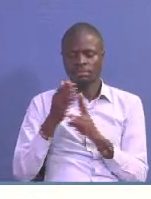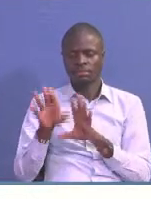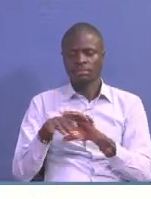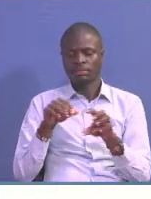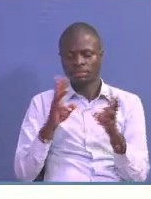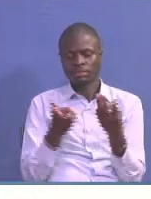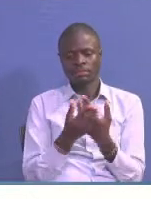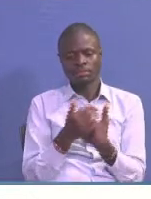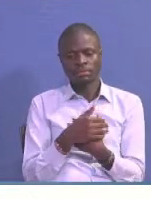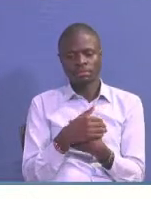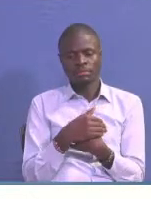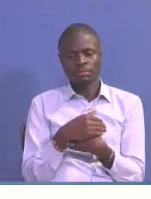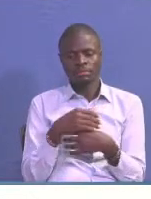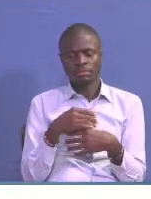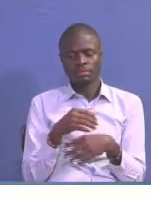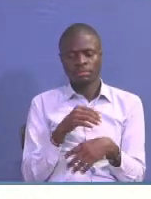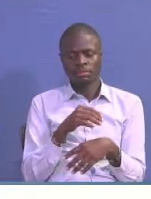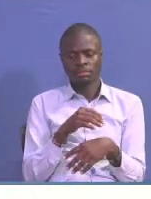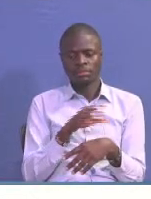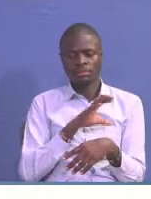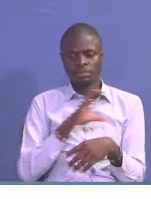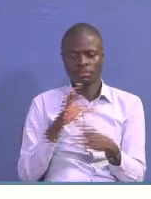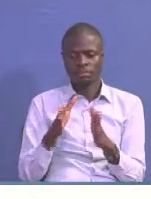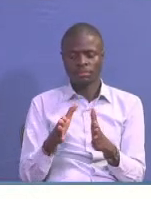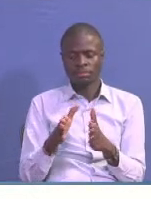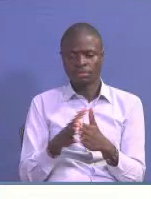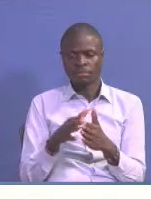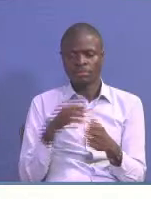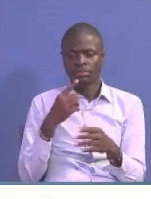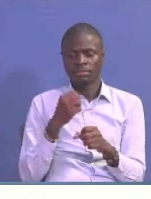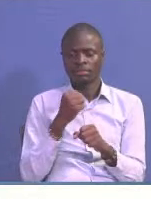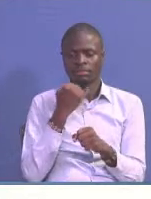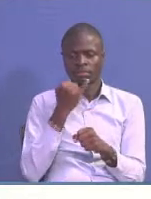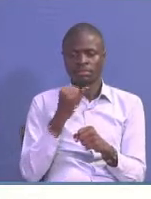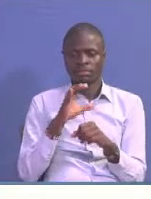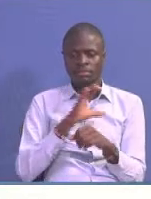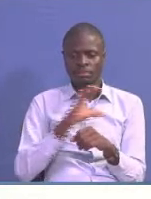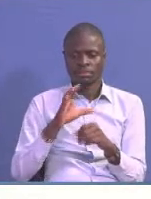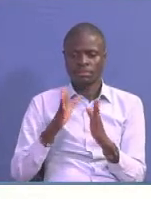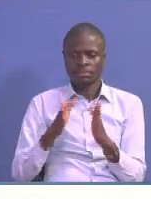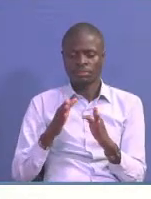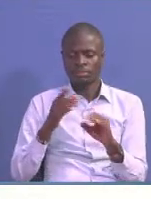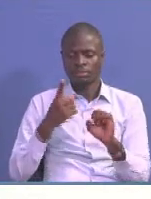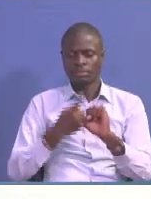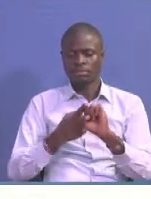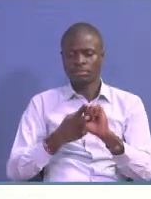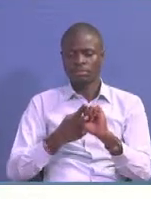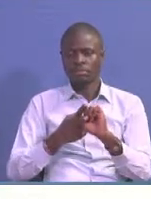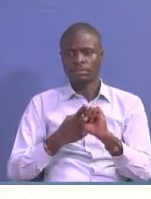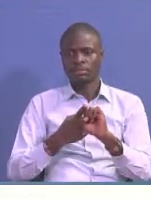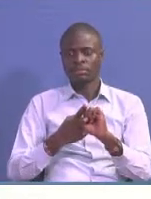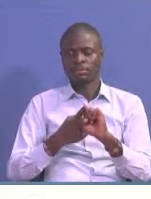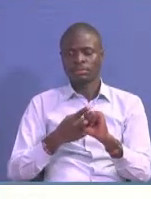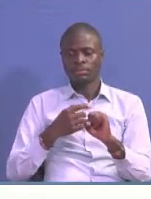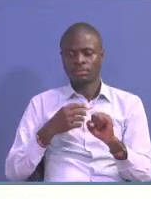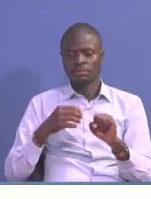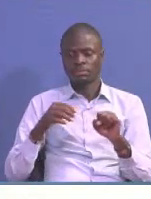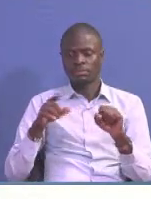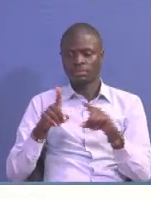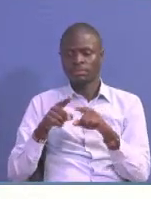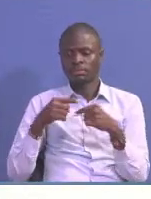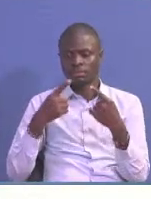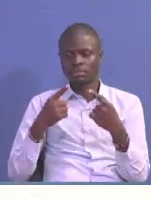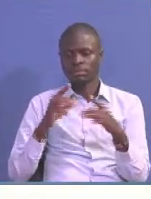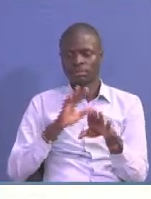the entire world. Ambassador Dr. Francis Muthaura, who serves as Kenyatta University's 6th Chancellor, has also